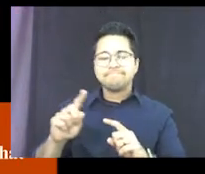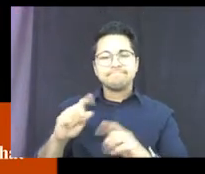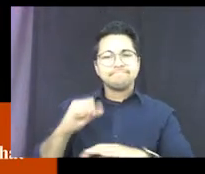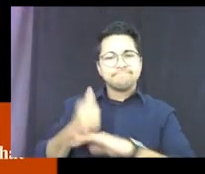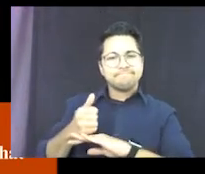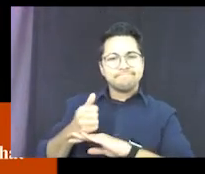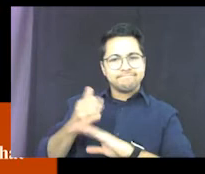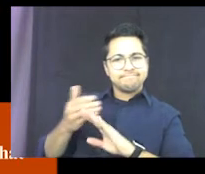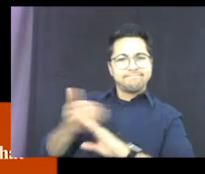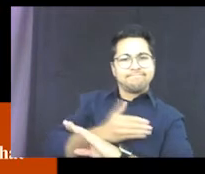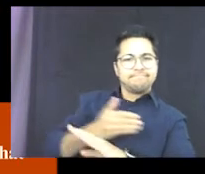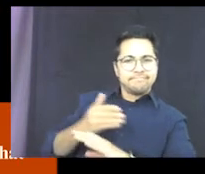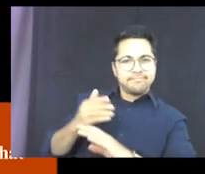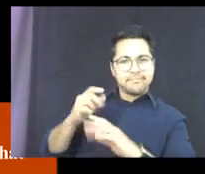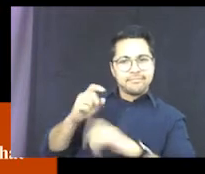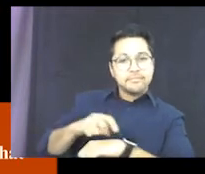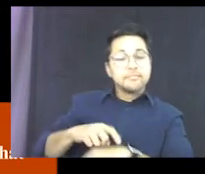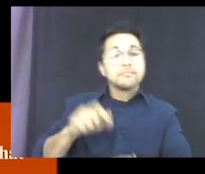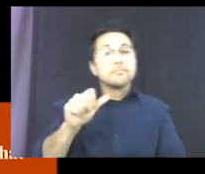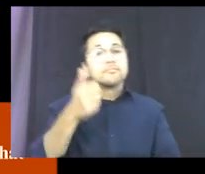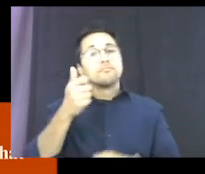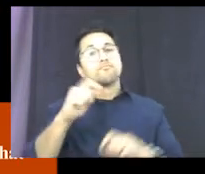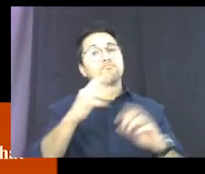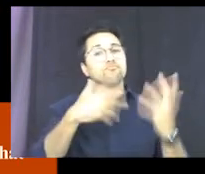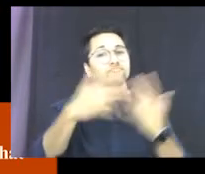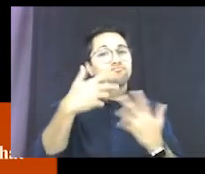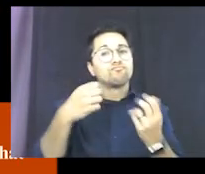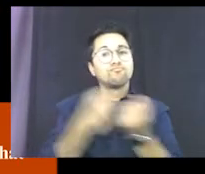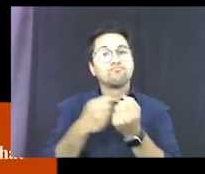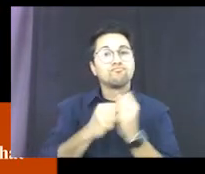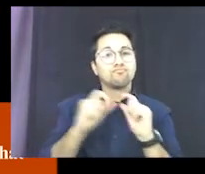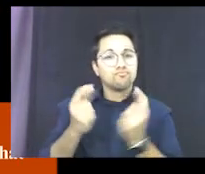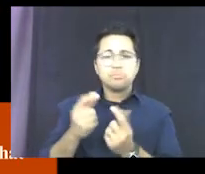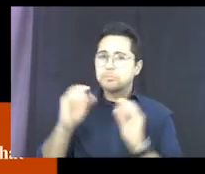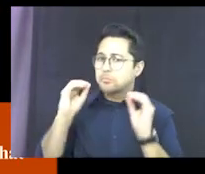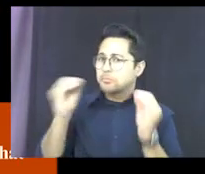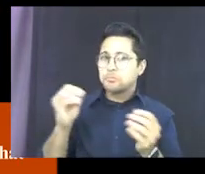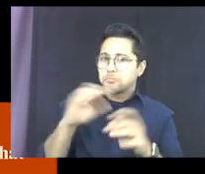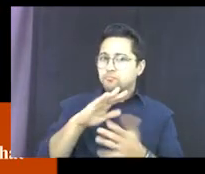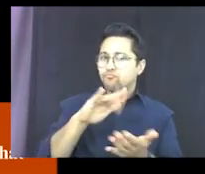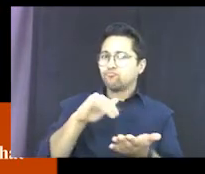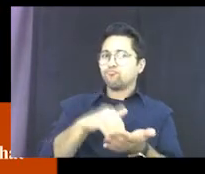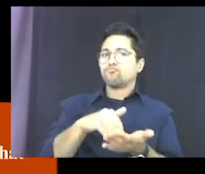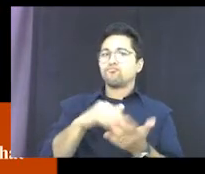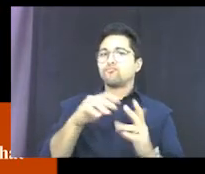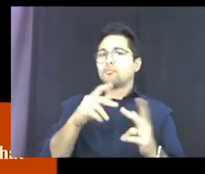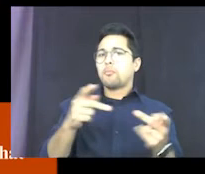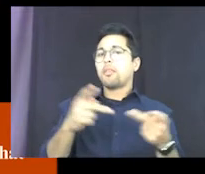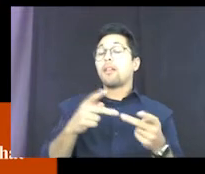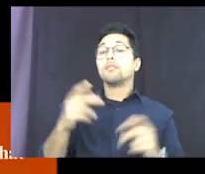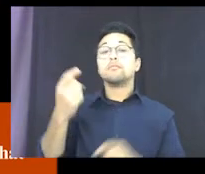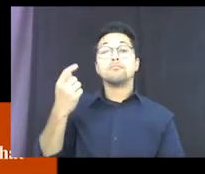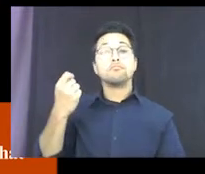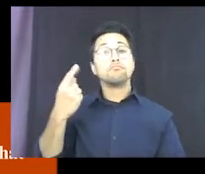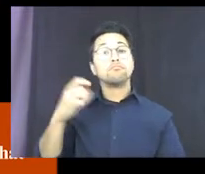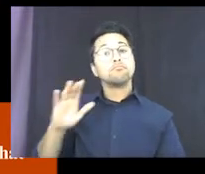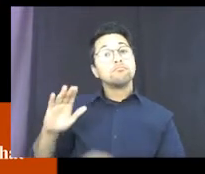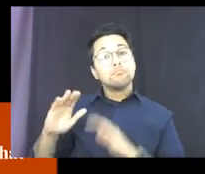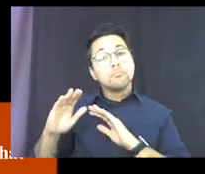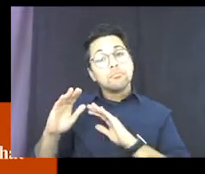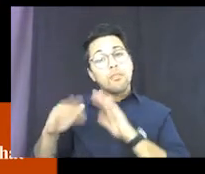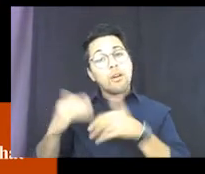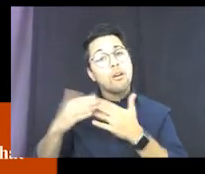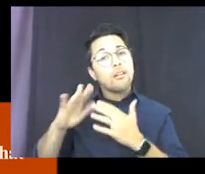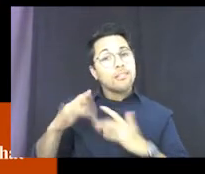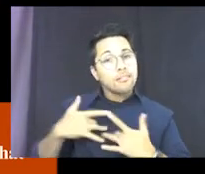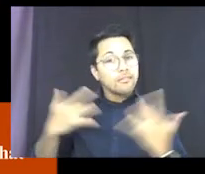times. Other social and support groups may have no central location. Instead, all of their events and